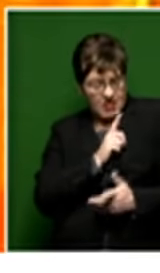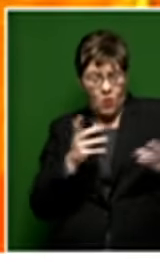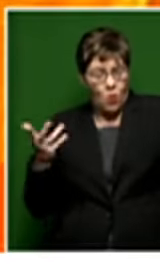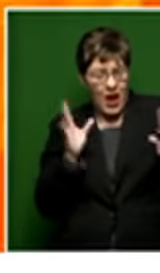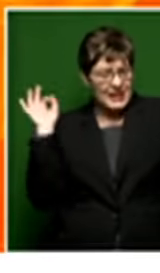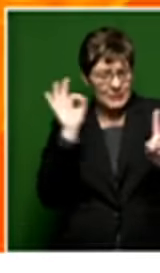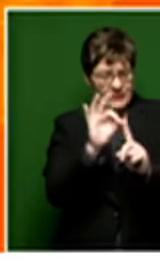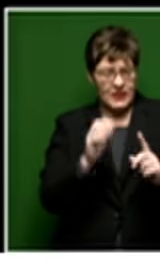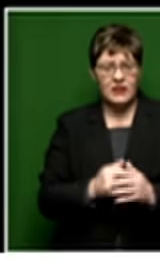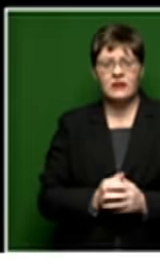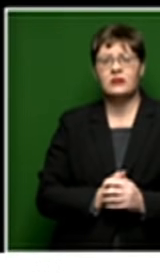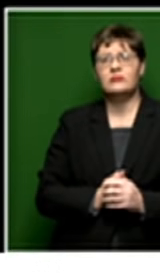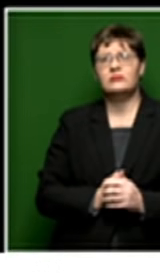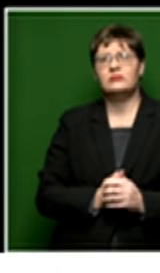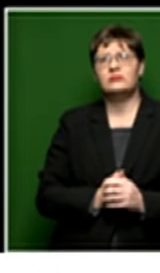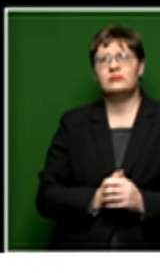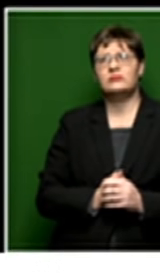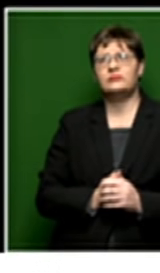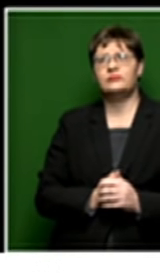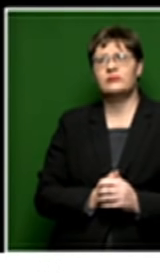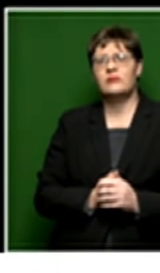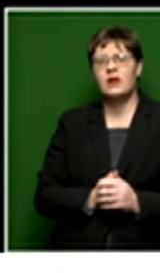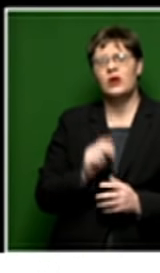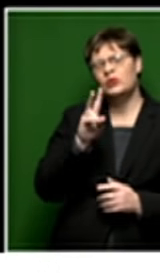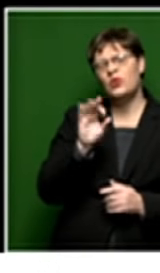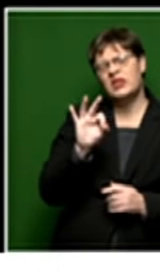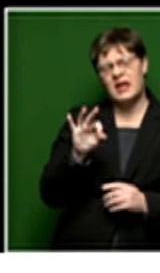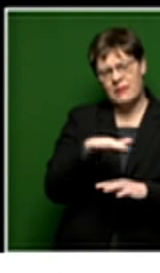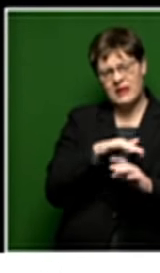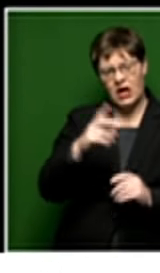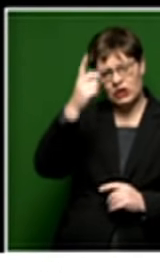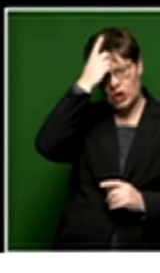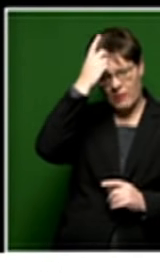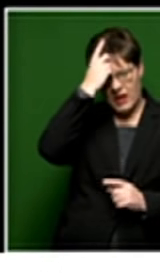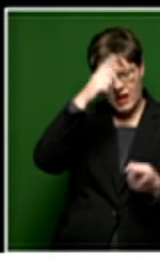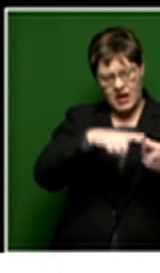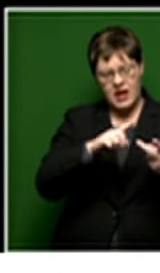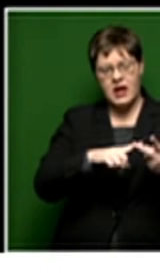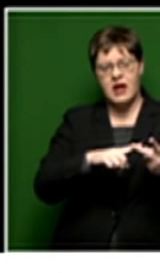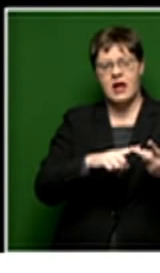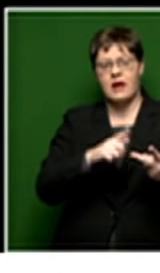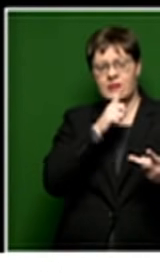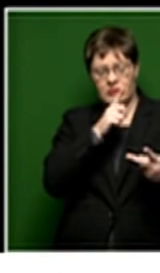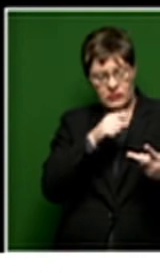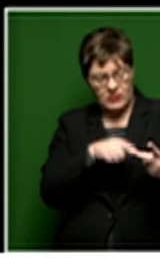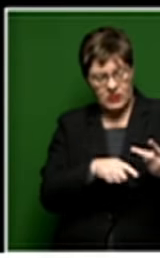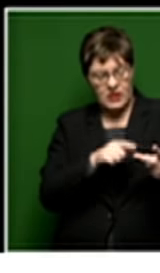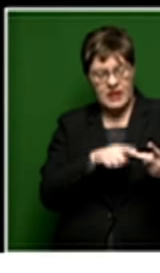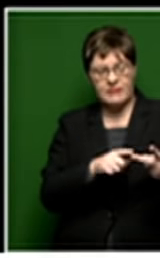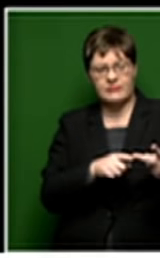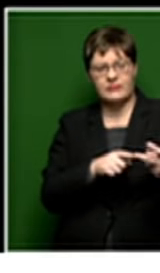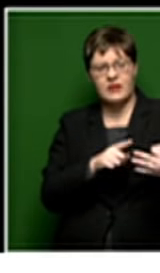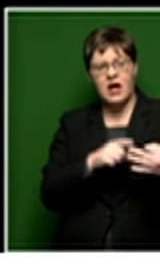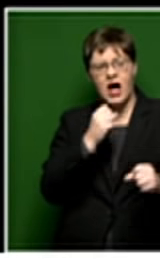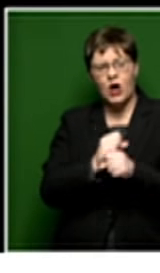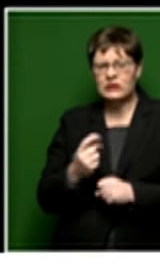deployed? I can tell you just to mention 2 or 3 places. In Durban, we are there. In Pietermaritzburg, we are there. And